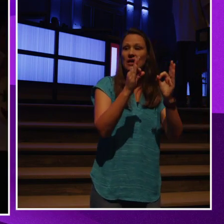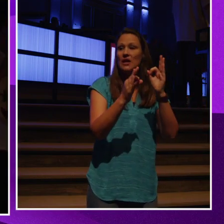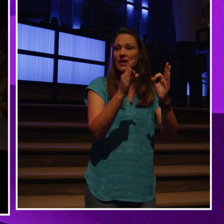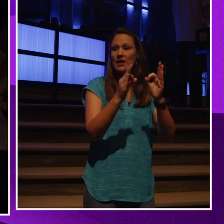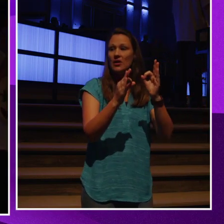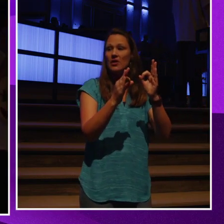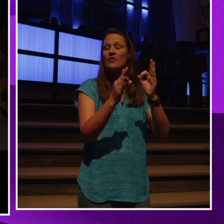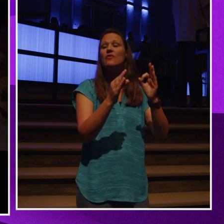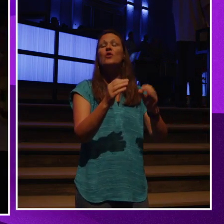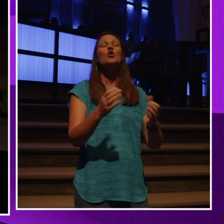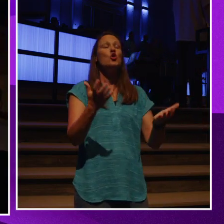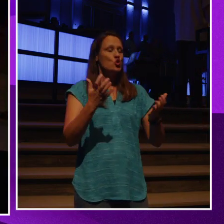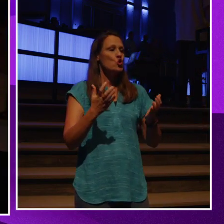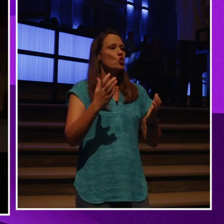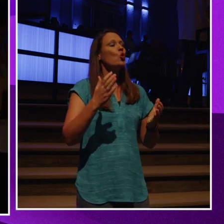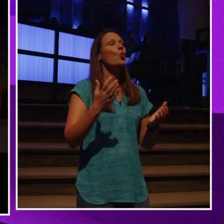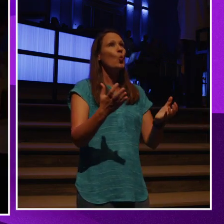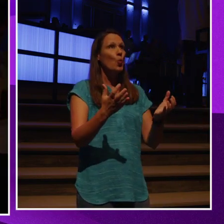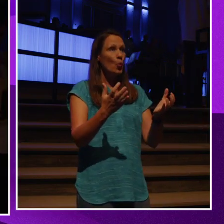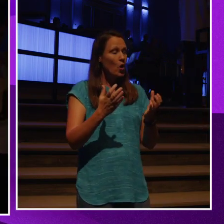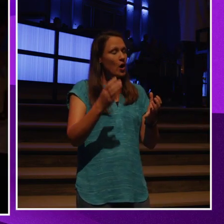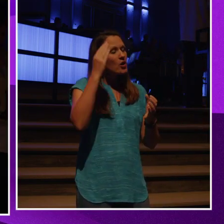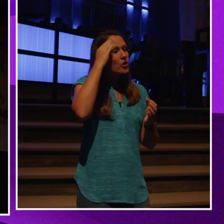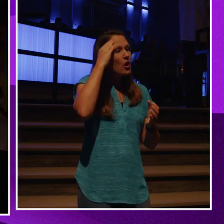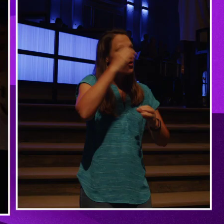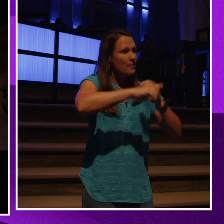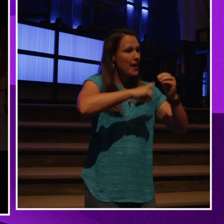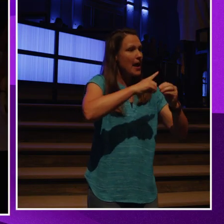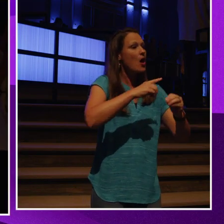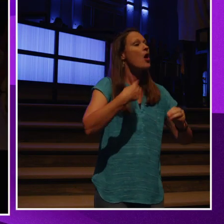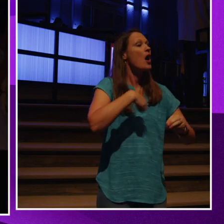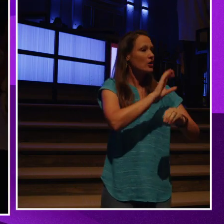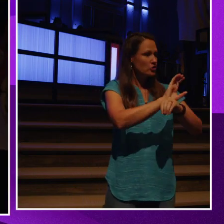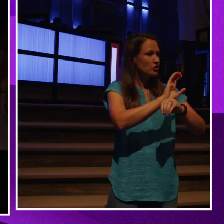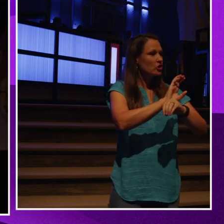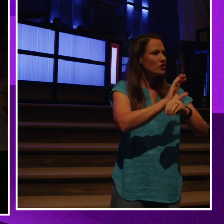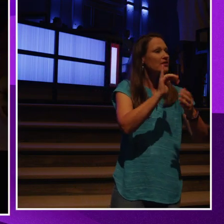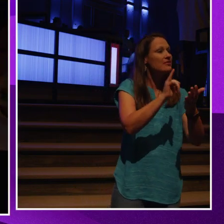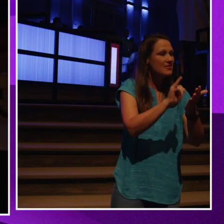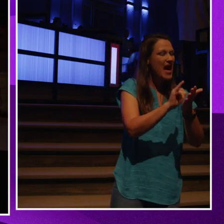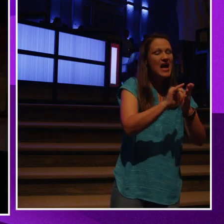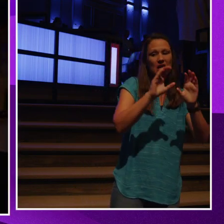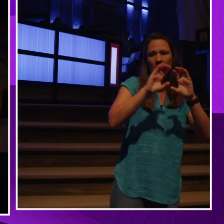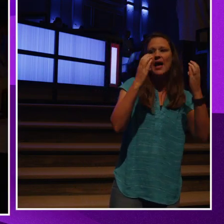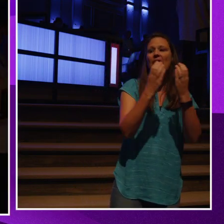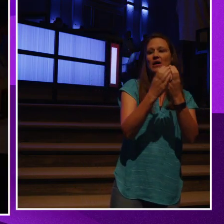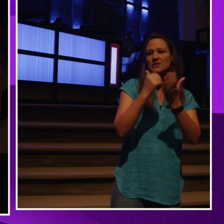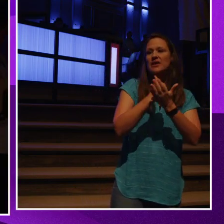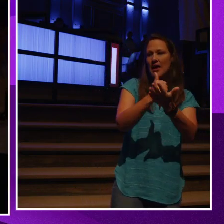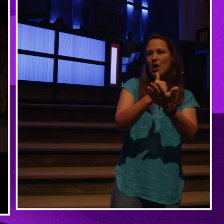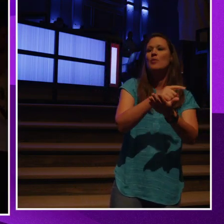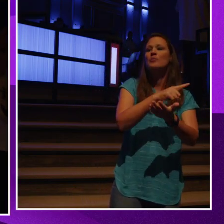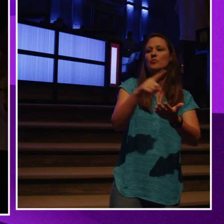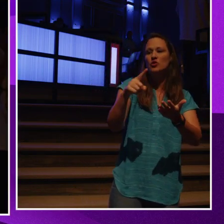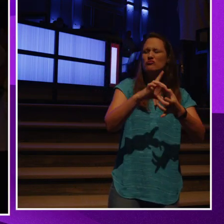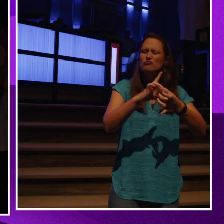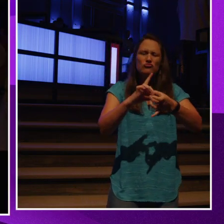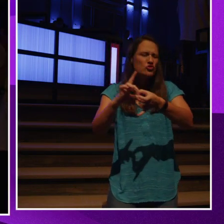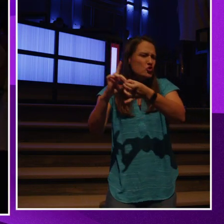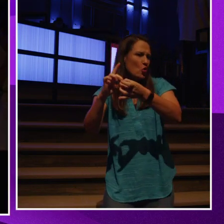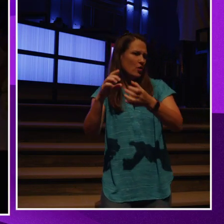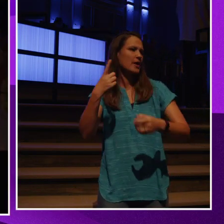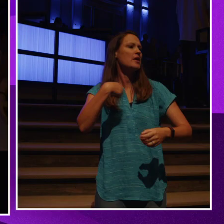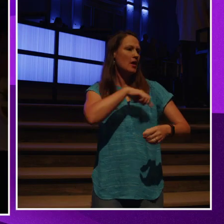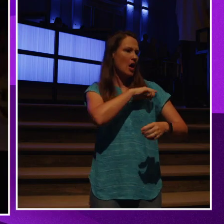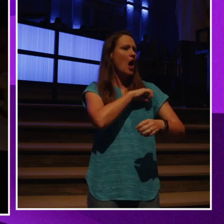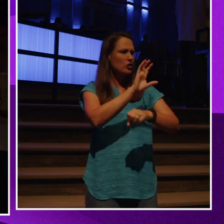you've been visiting our church, you want more information about our church, that's a wonderful opportunity for you to come and get connected here at Central.